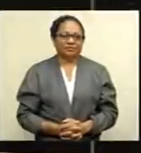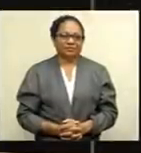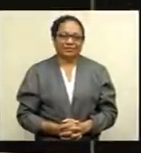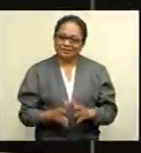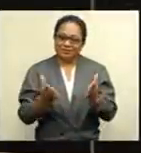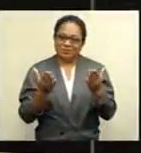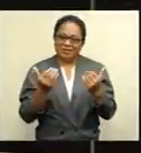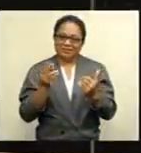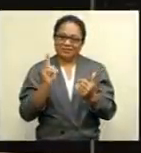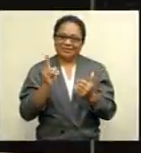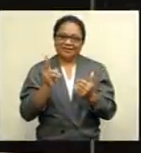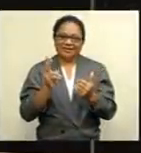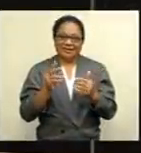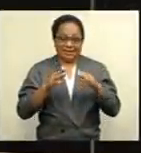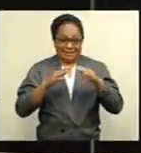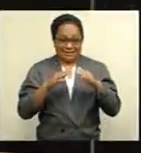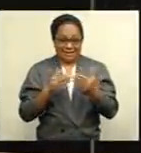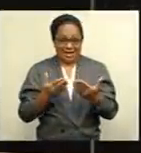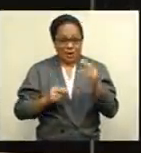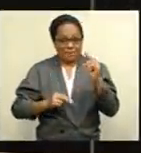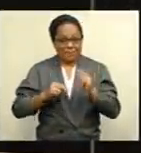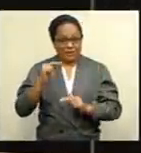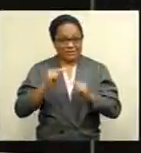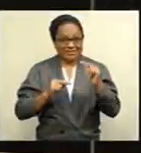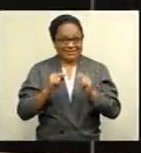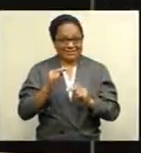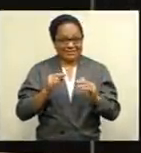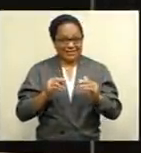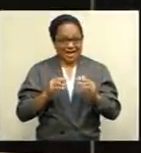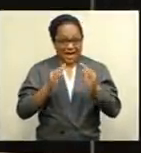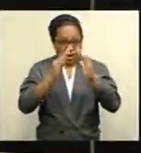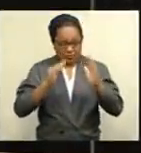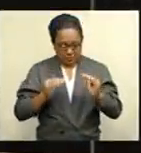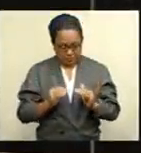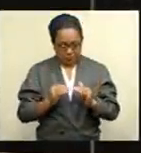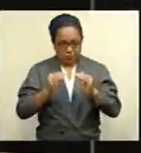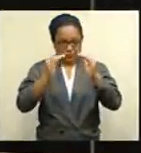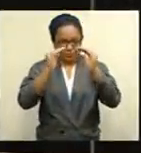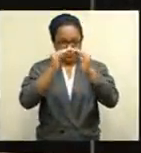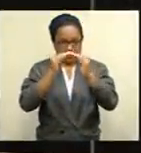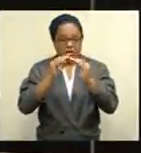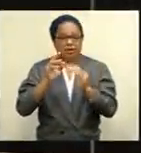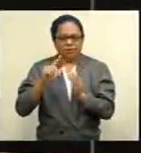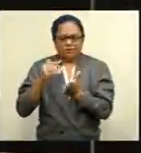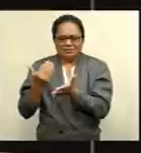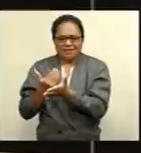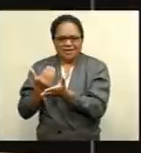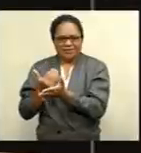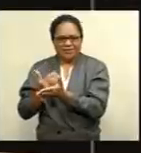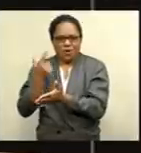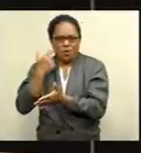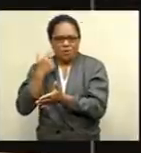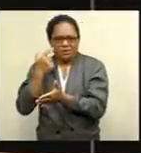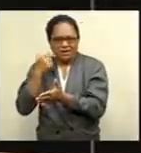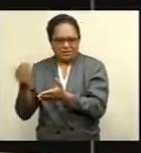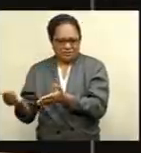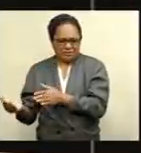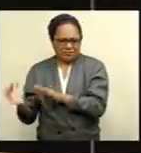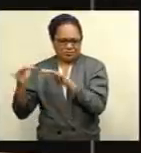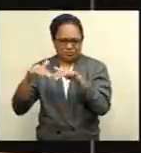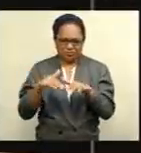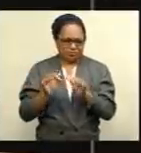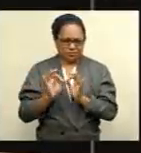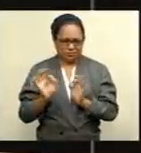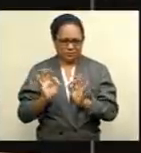Welcome back. Building double-story houses to escape rising sea levels is the only option for Yvo Villages in Rewa. Turangani